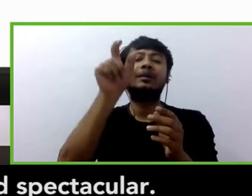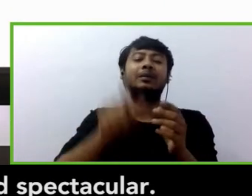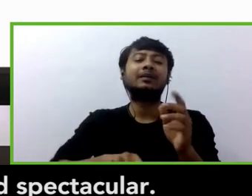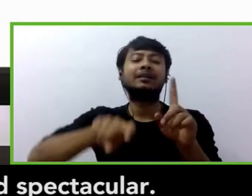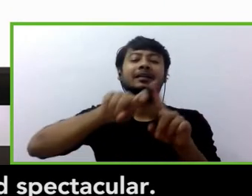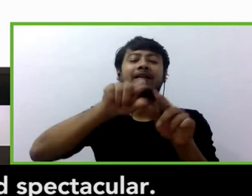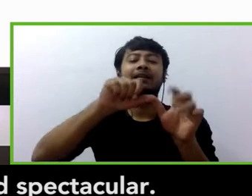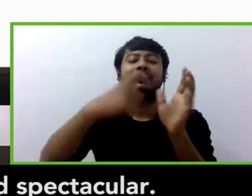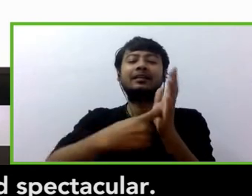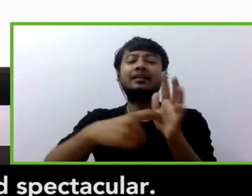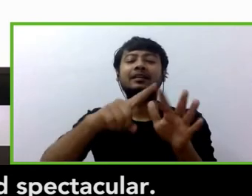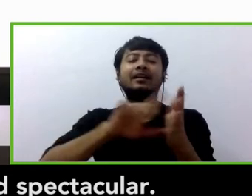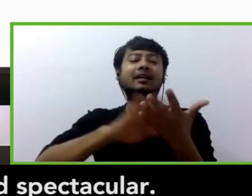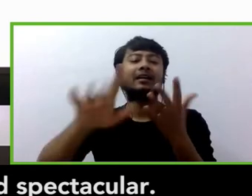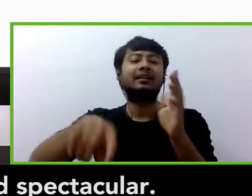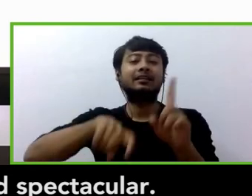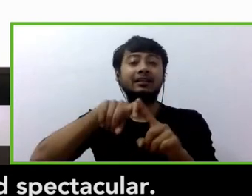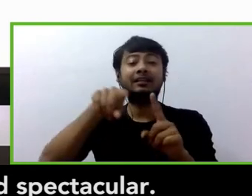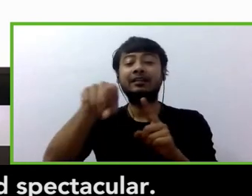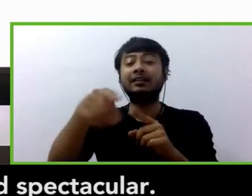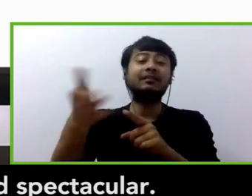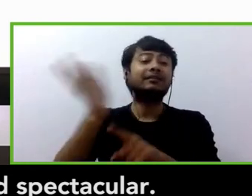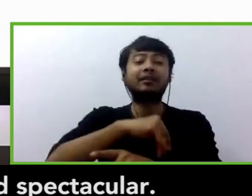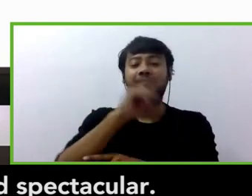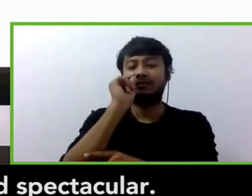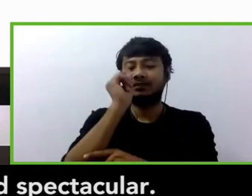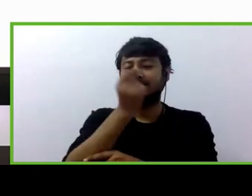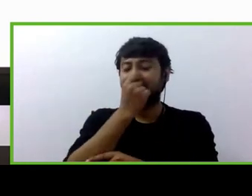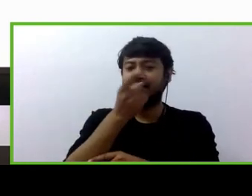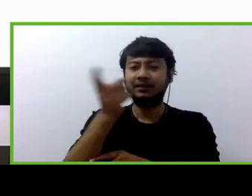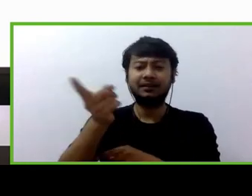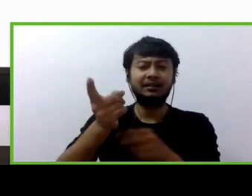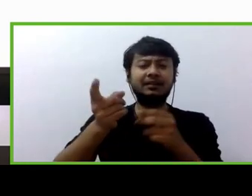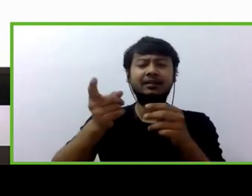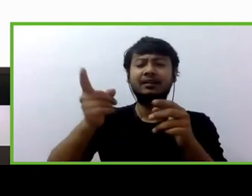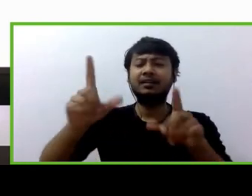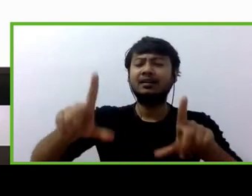Chennai, whose story is something beyond spectacular.